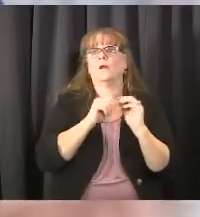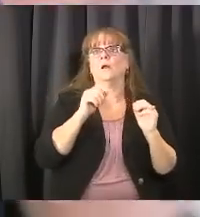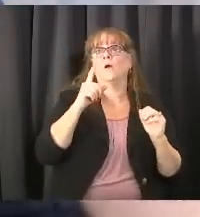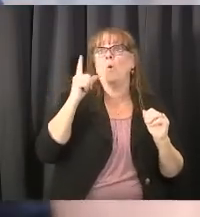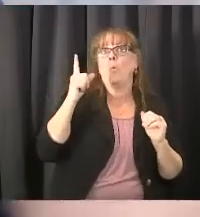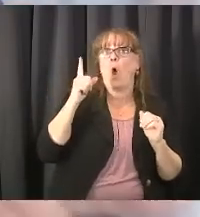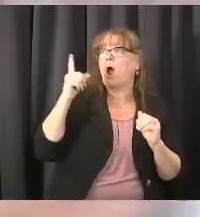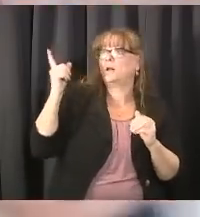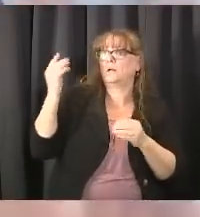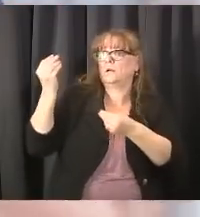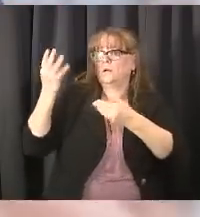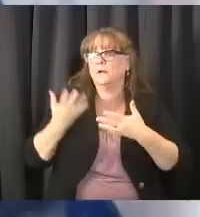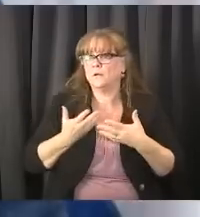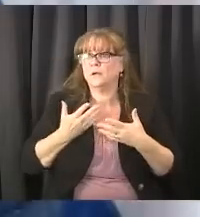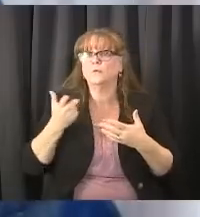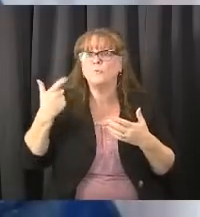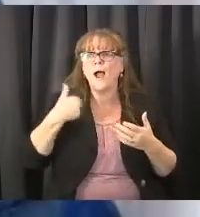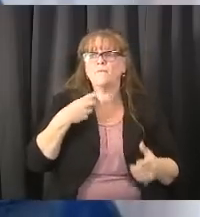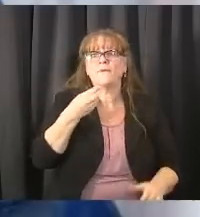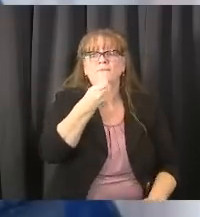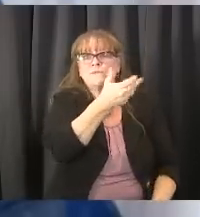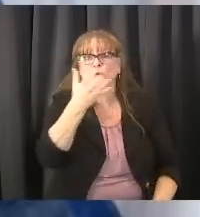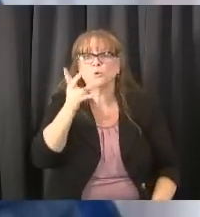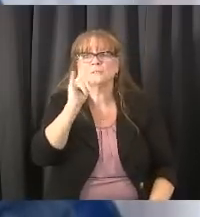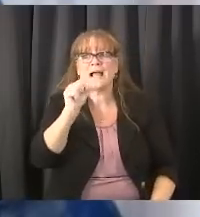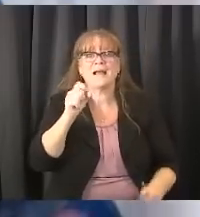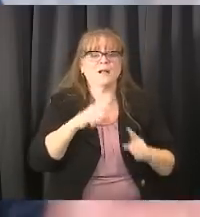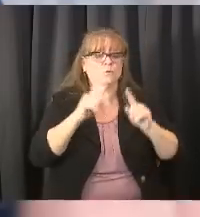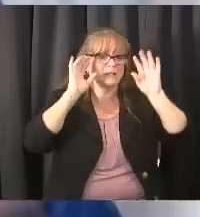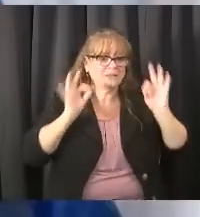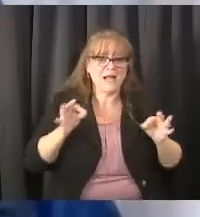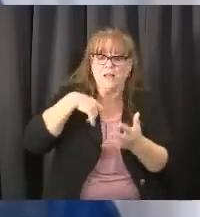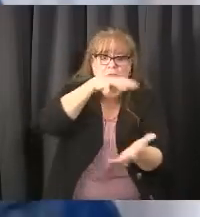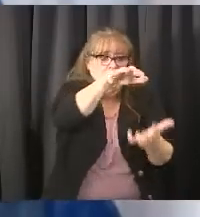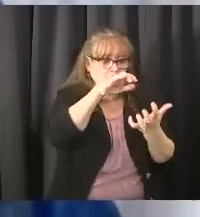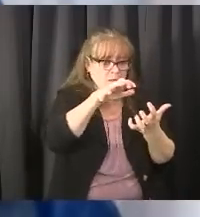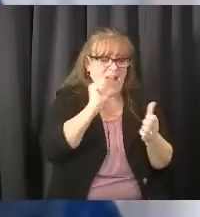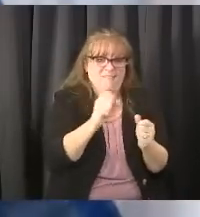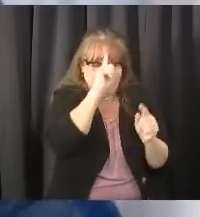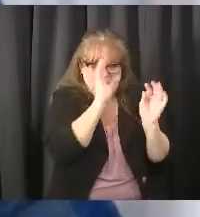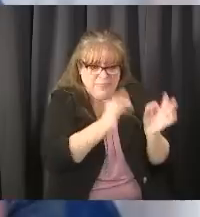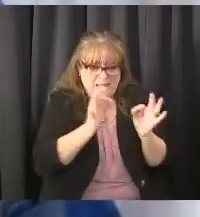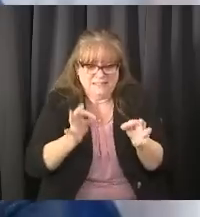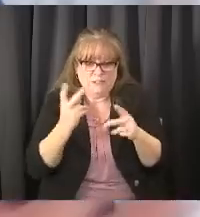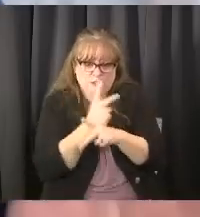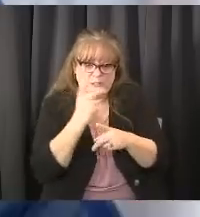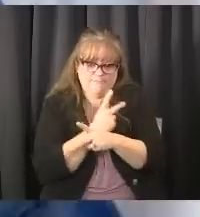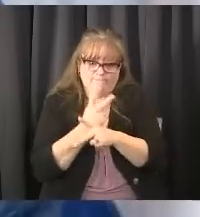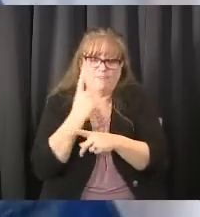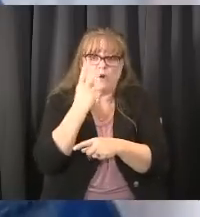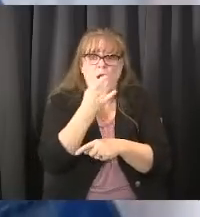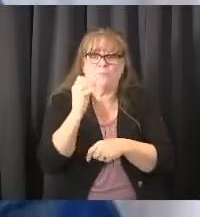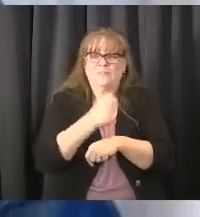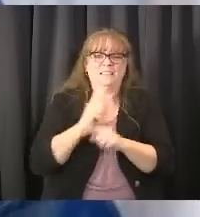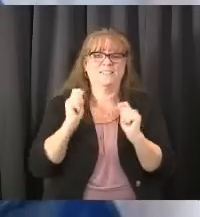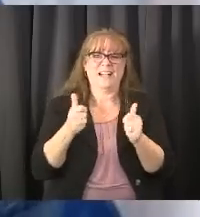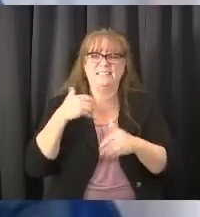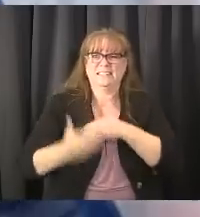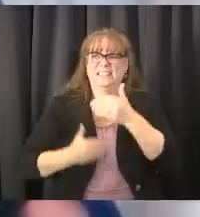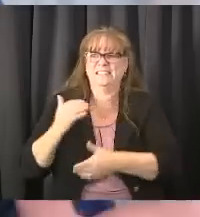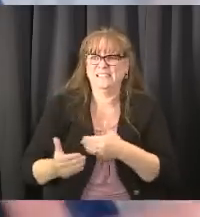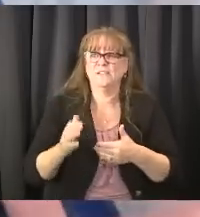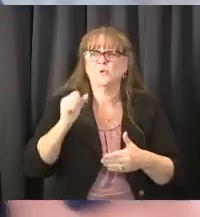the vaccines go to and how many each provider receives. So we're currently expecting about 70,000 a week. Could go up, could go down, but